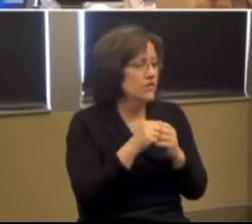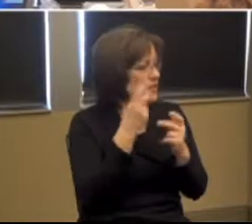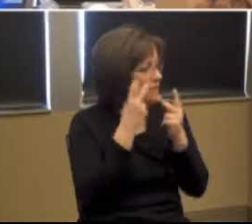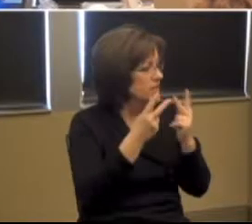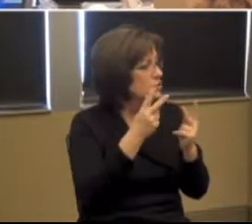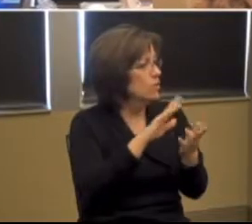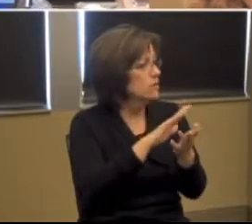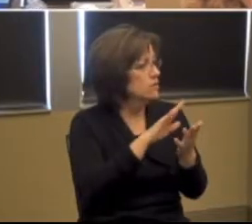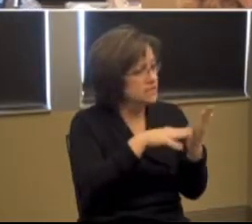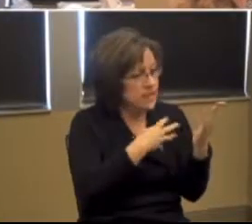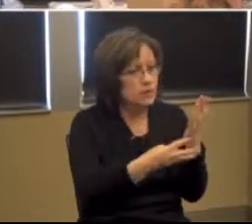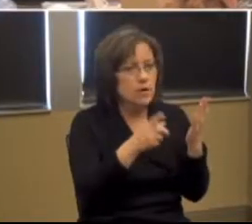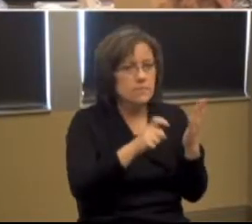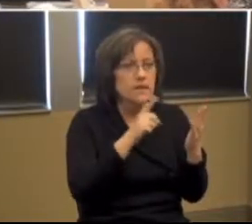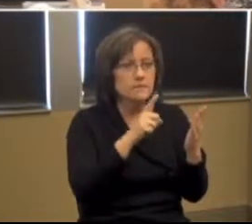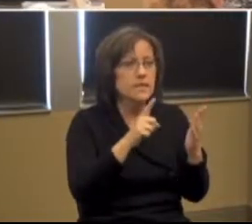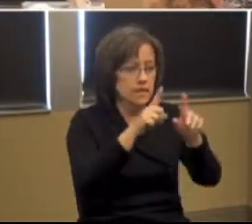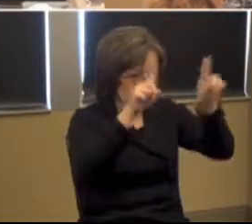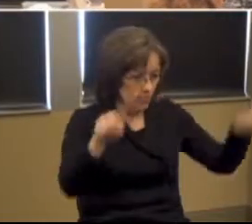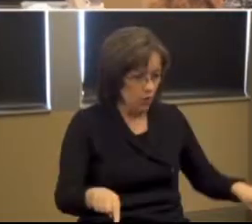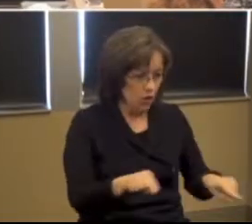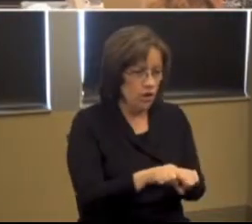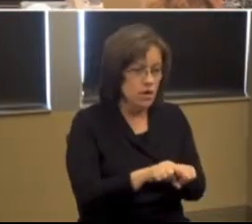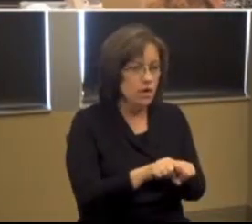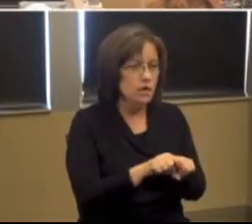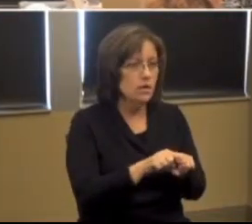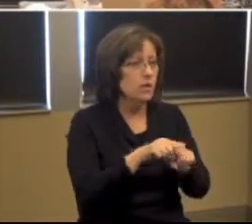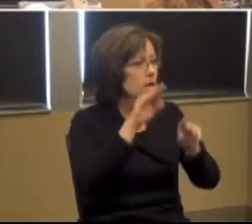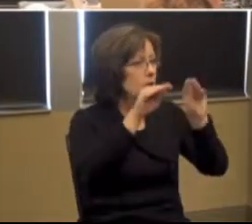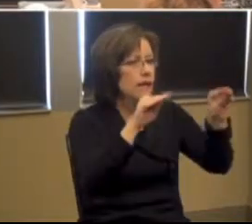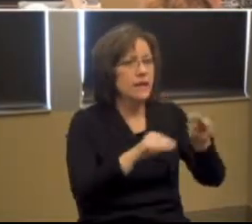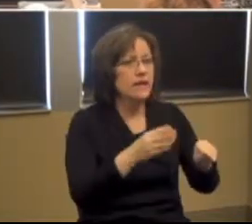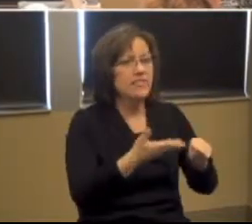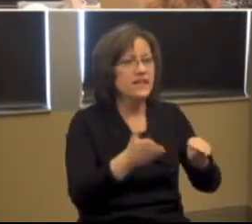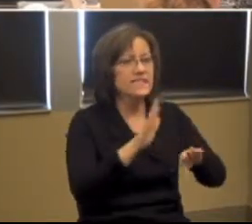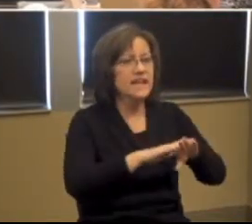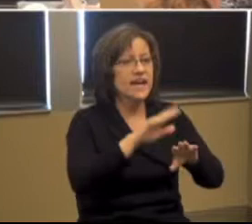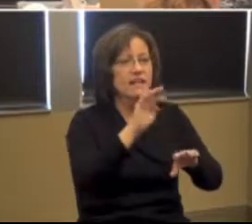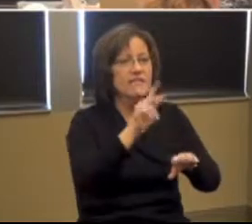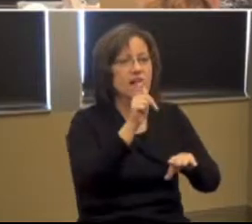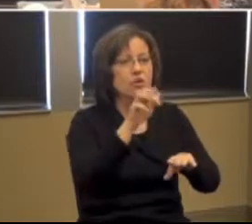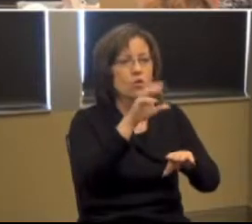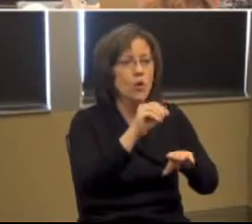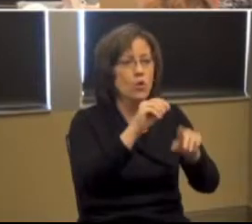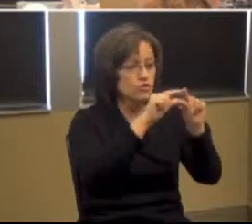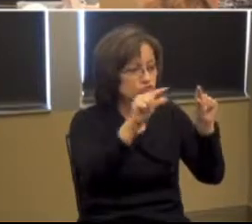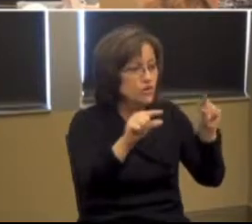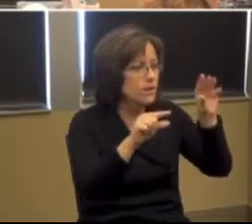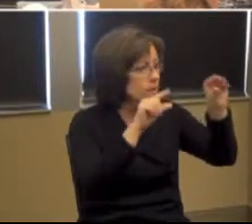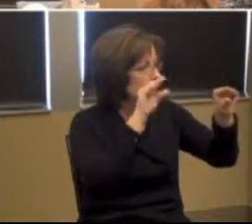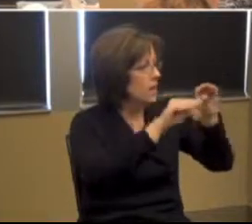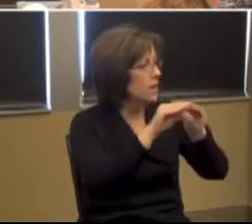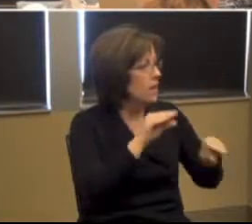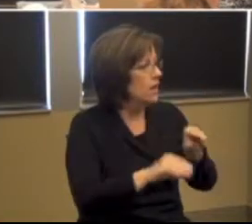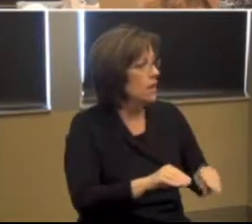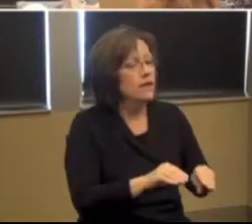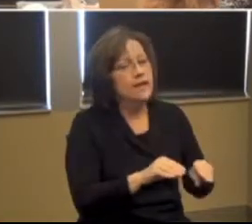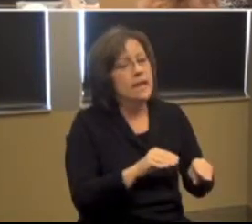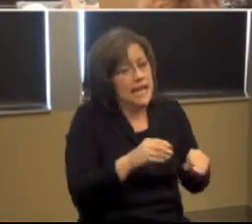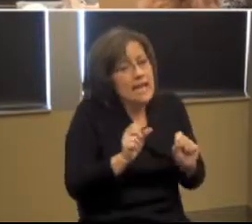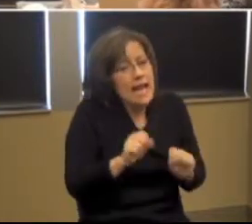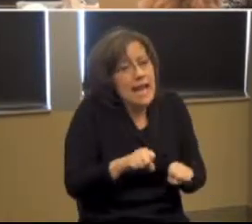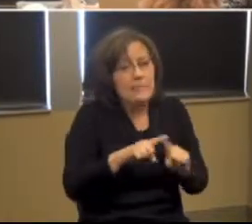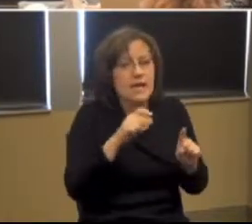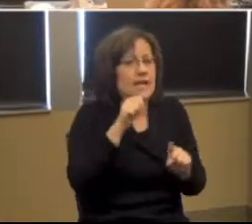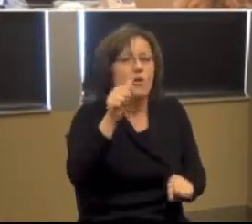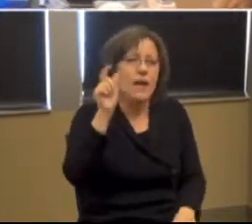schedule has to mean board maker icons on a Velcro strip. It can mean that, but it doesn't have to mean that. And how